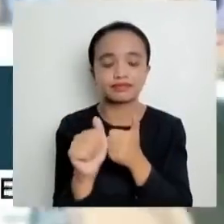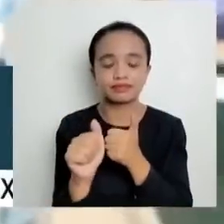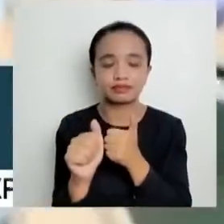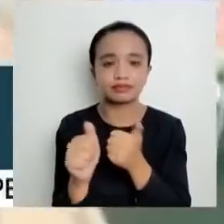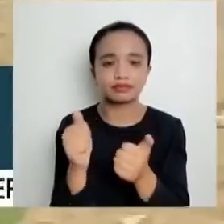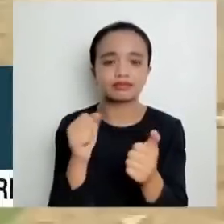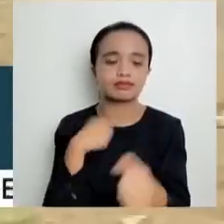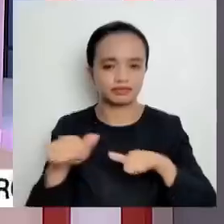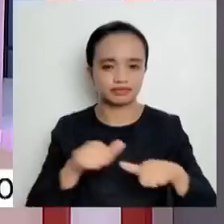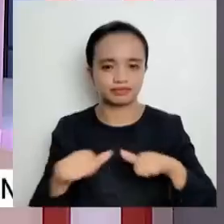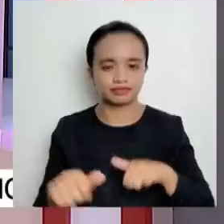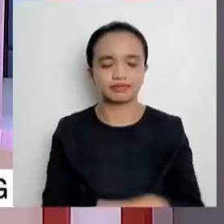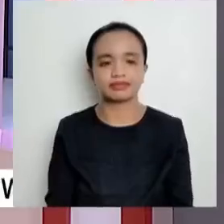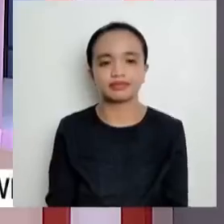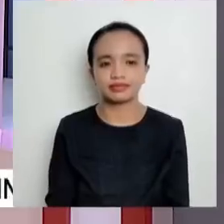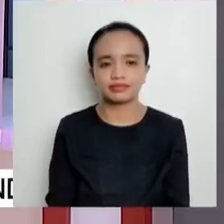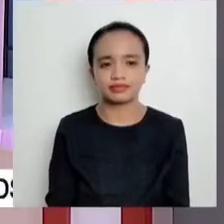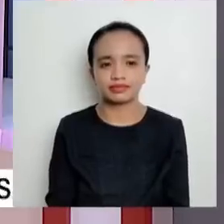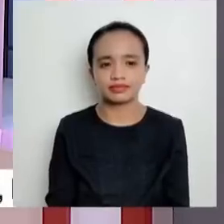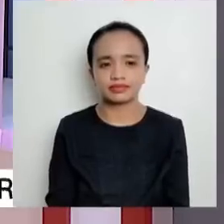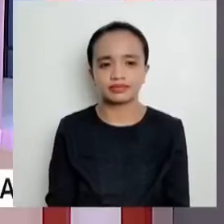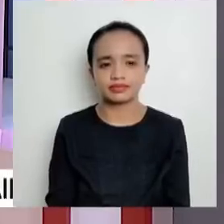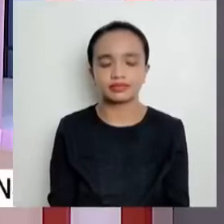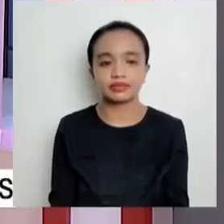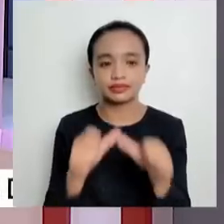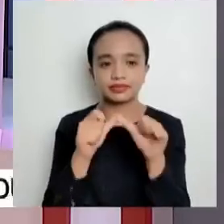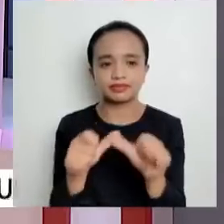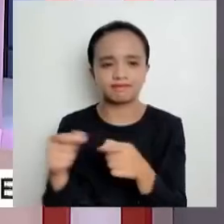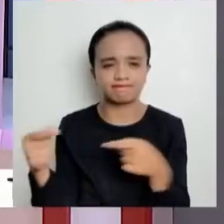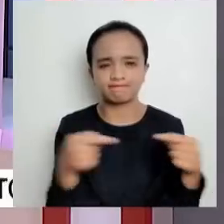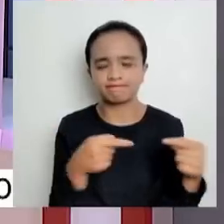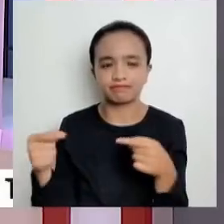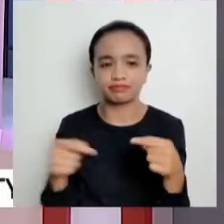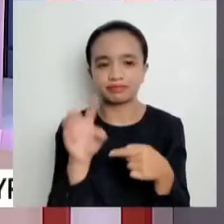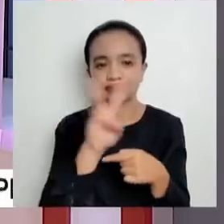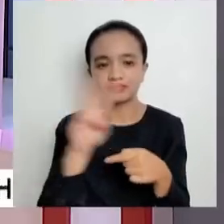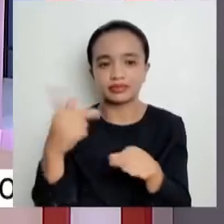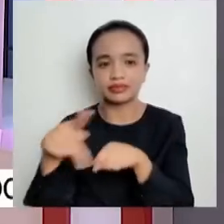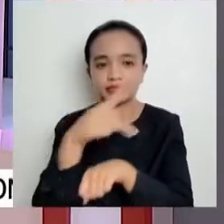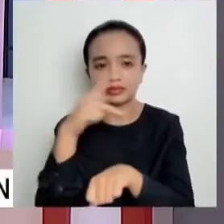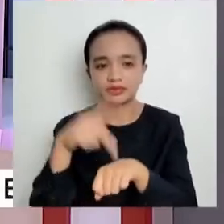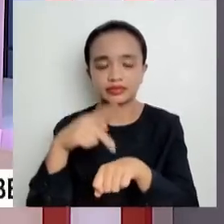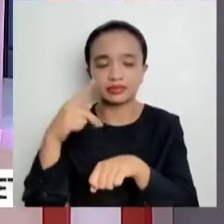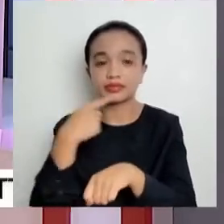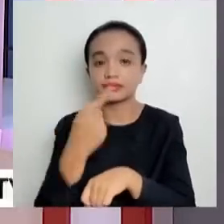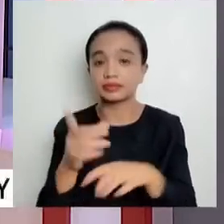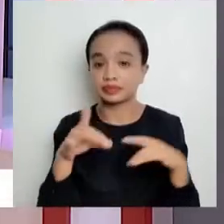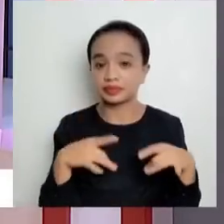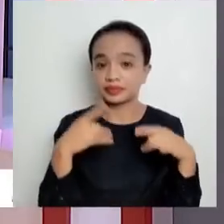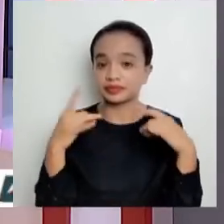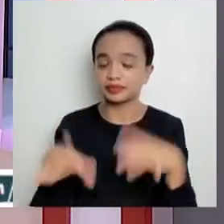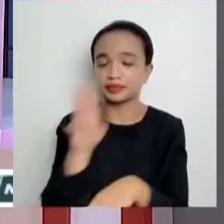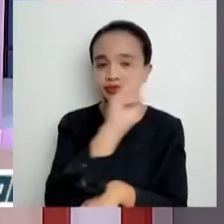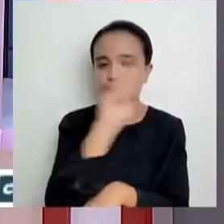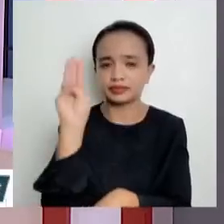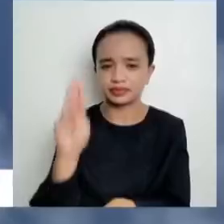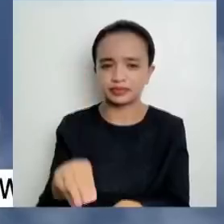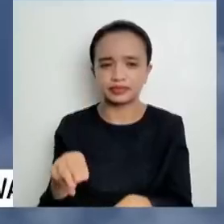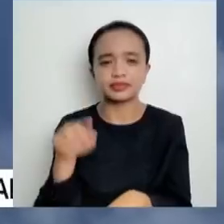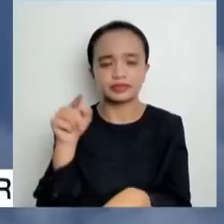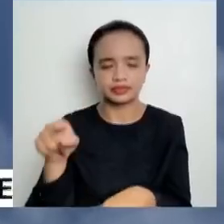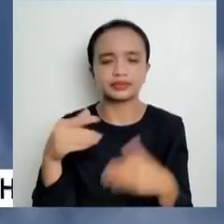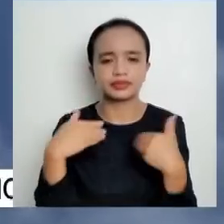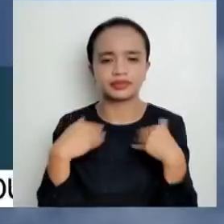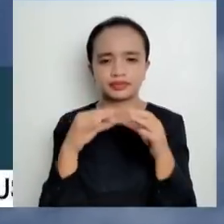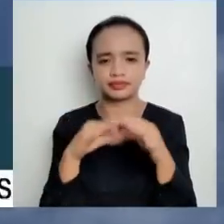action. Amid continuing tensions in the West Philippine Sea, Australia says Manila will play a huge role in this